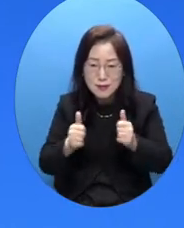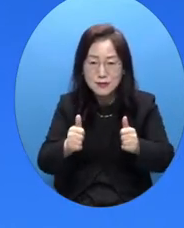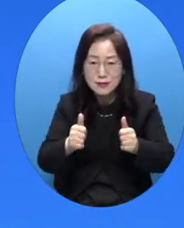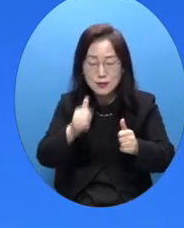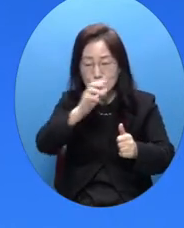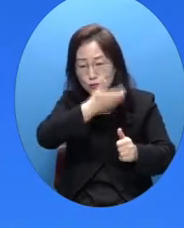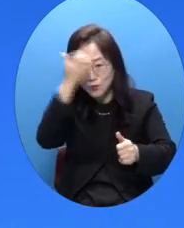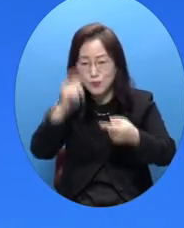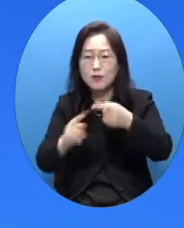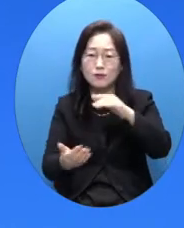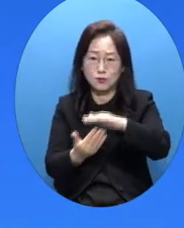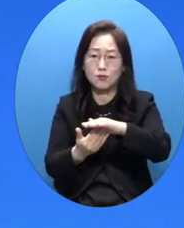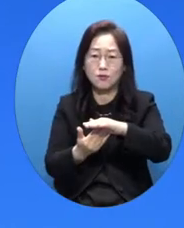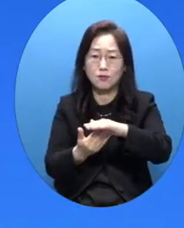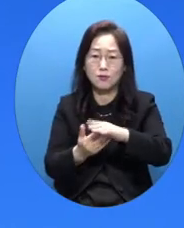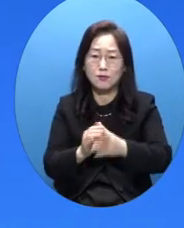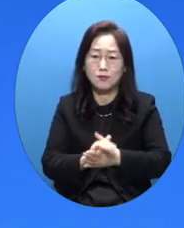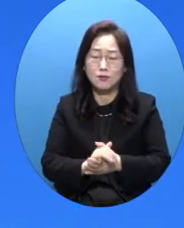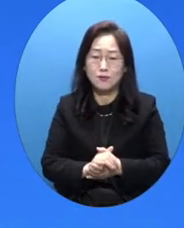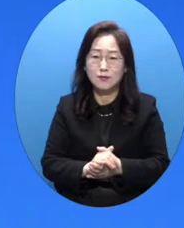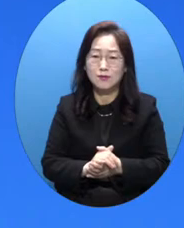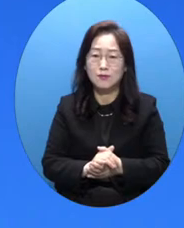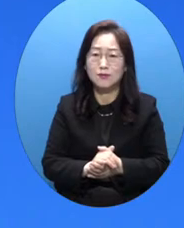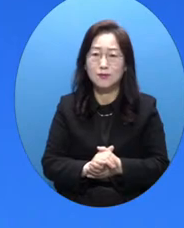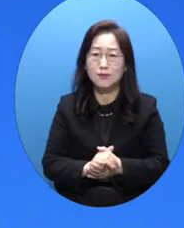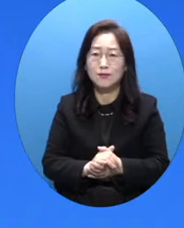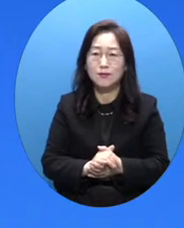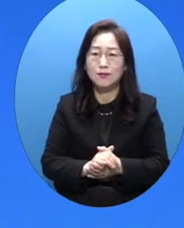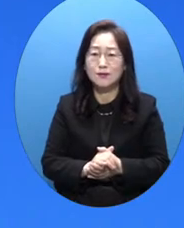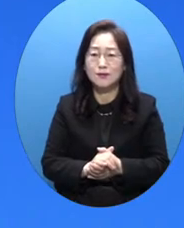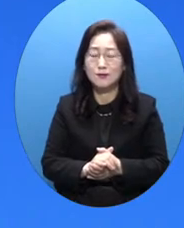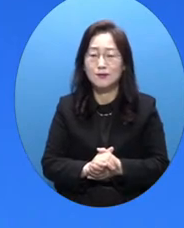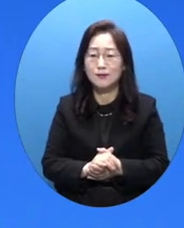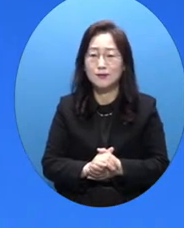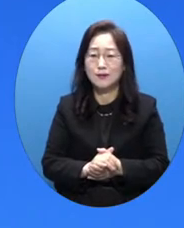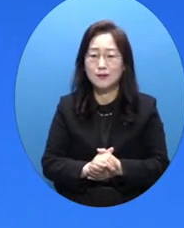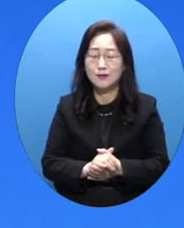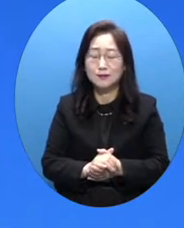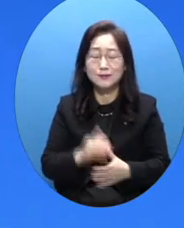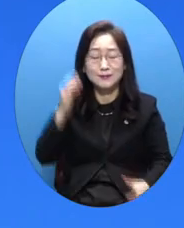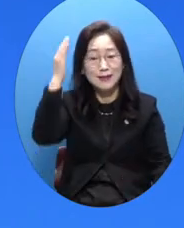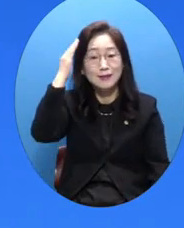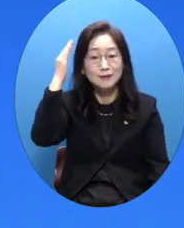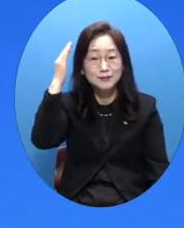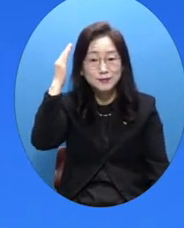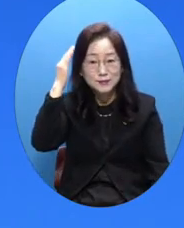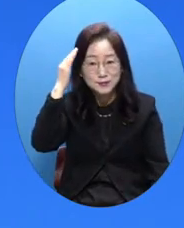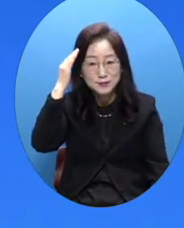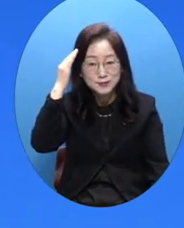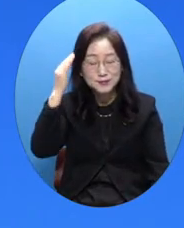when we do so our dreams will come to pass foreign